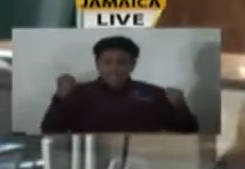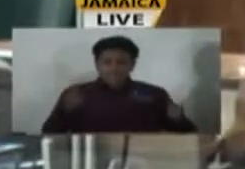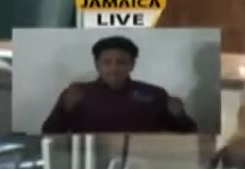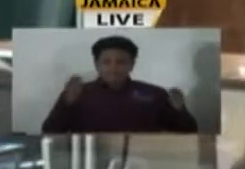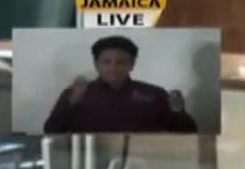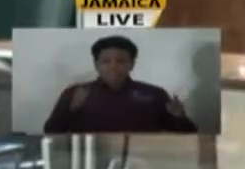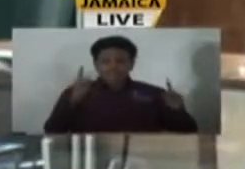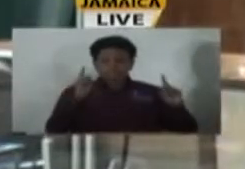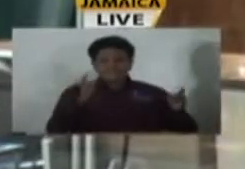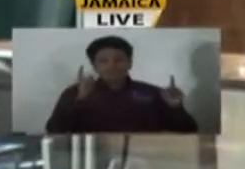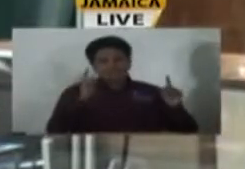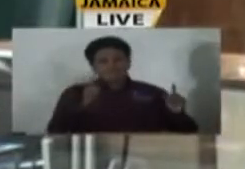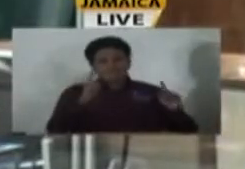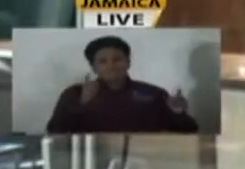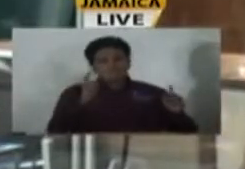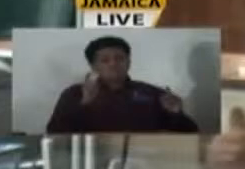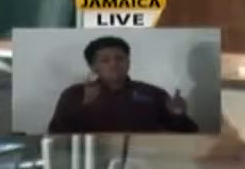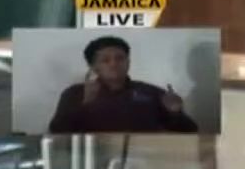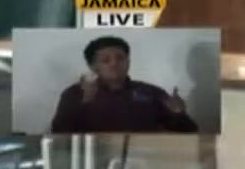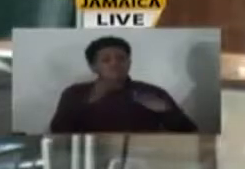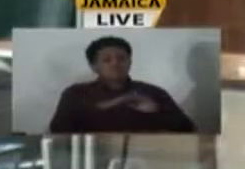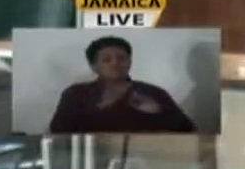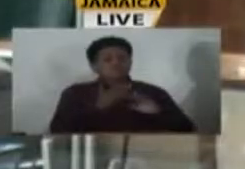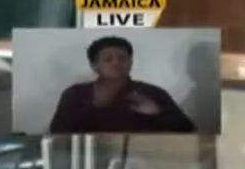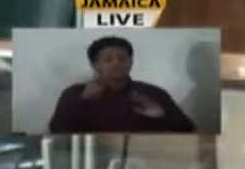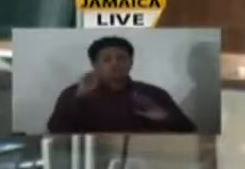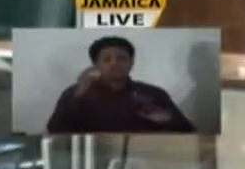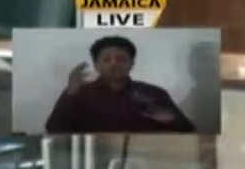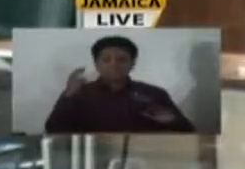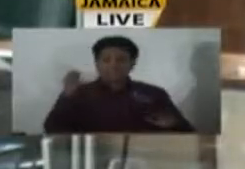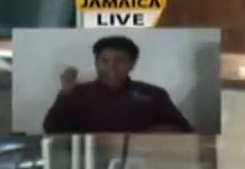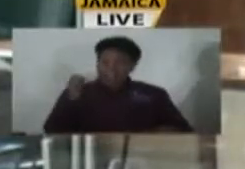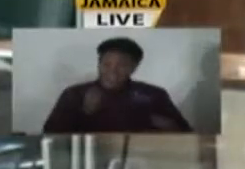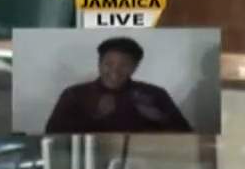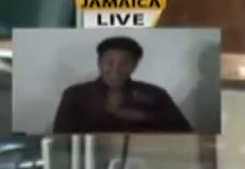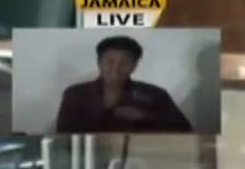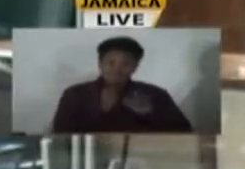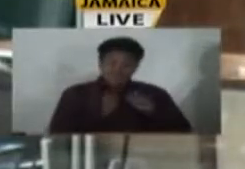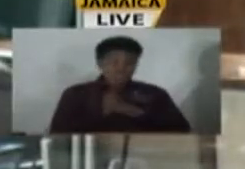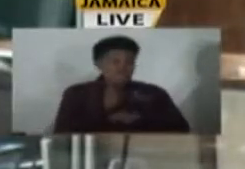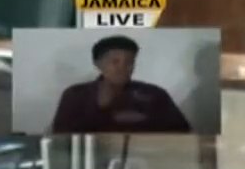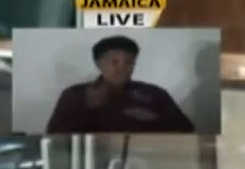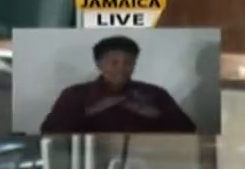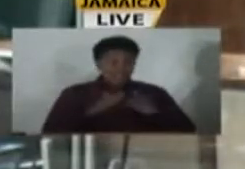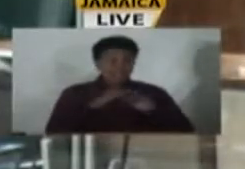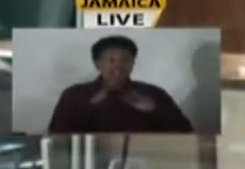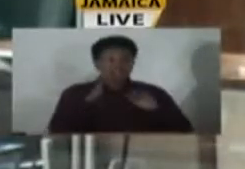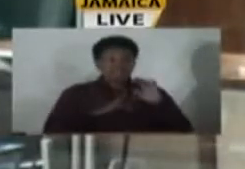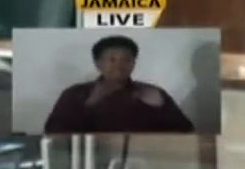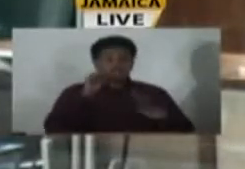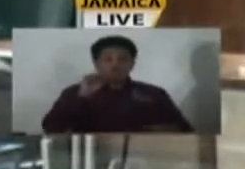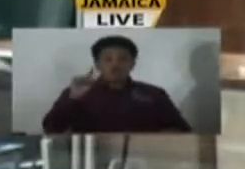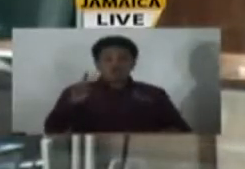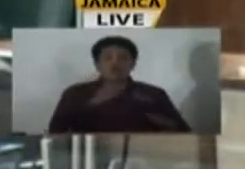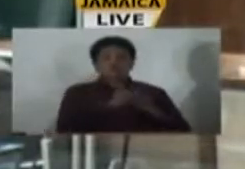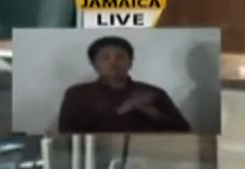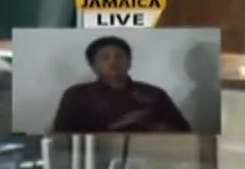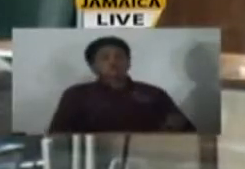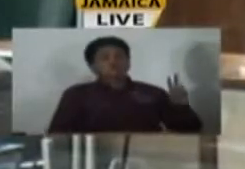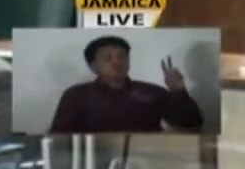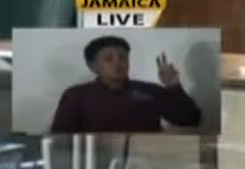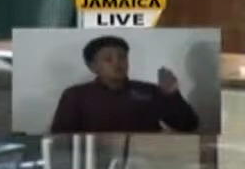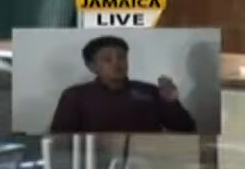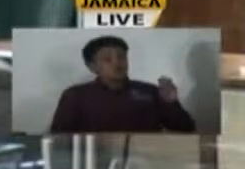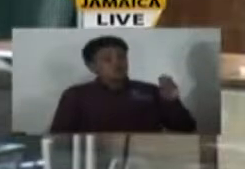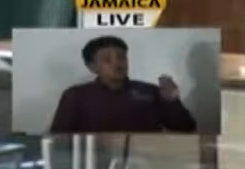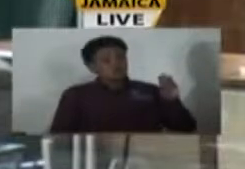tax increases prior to 2016, every single year, except for one, between 2000